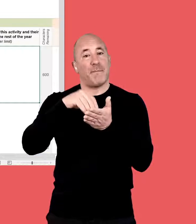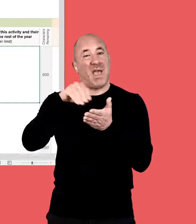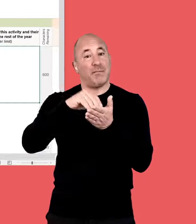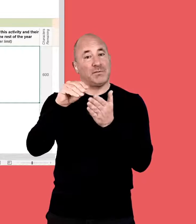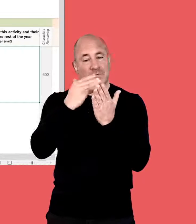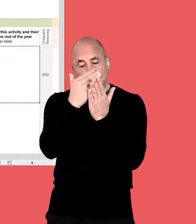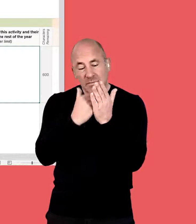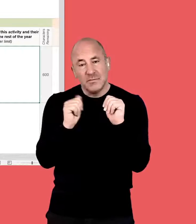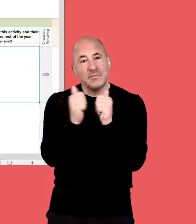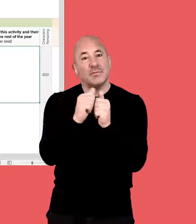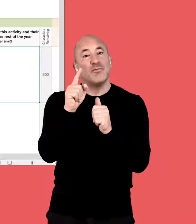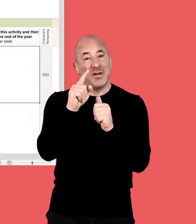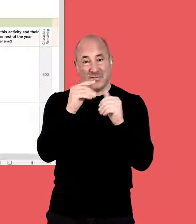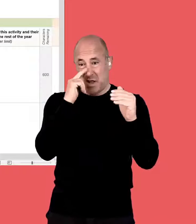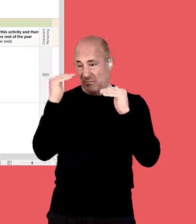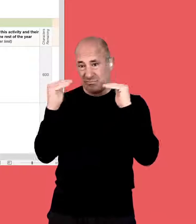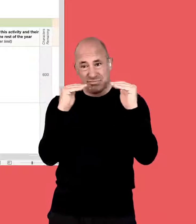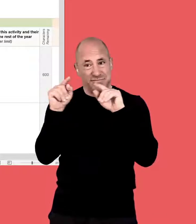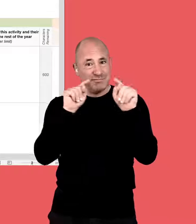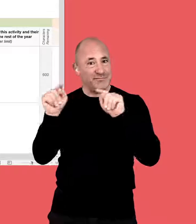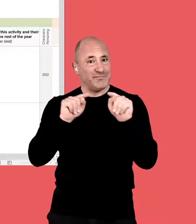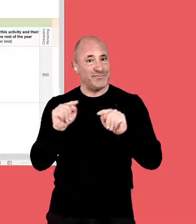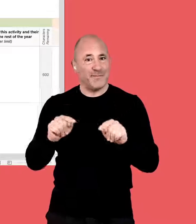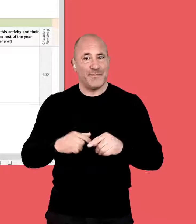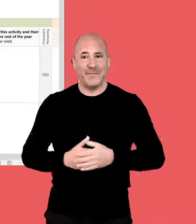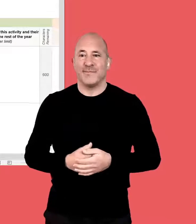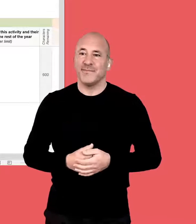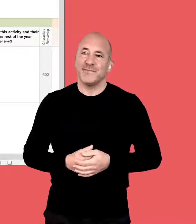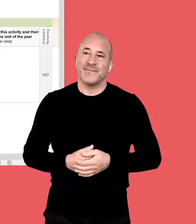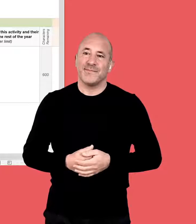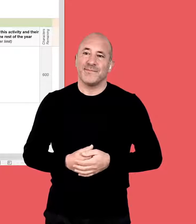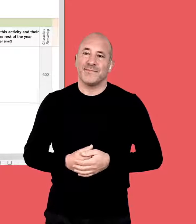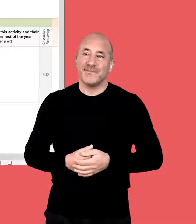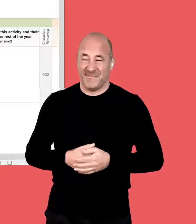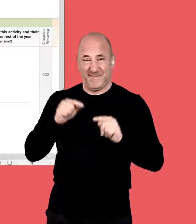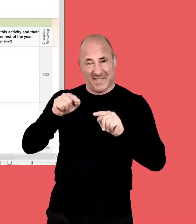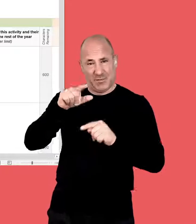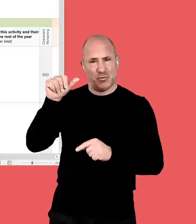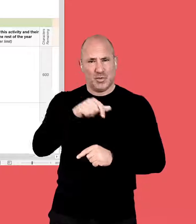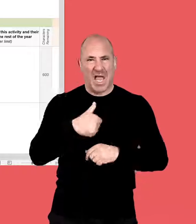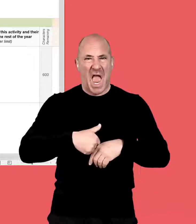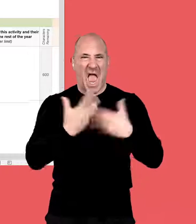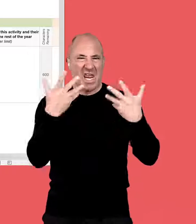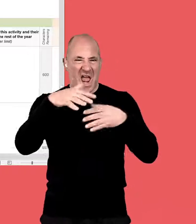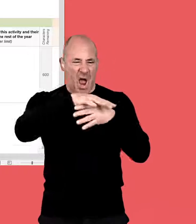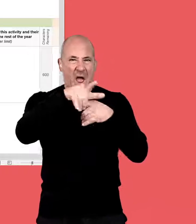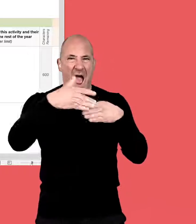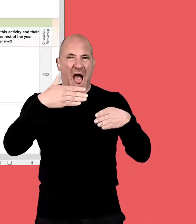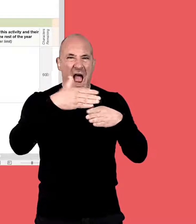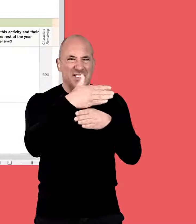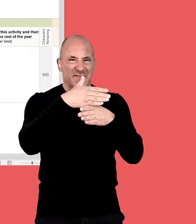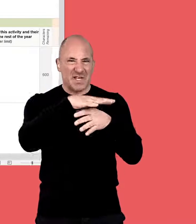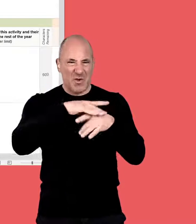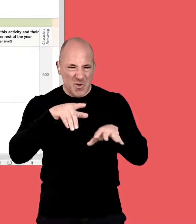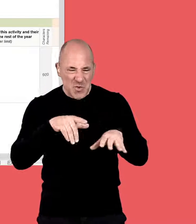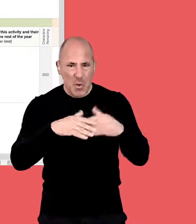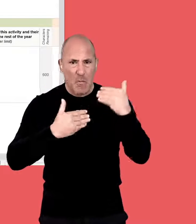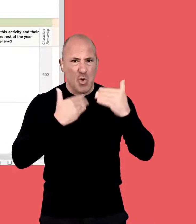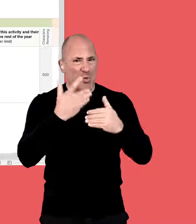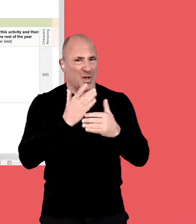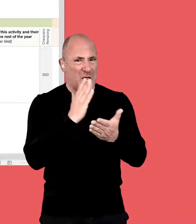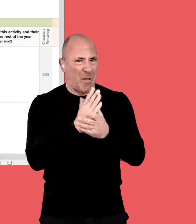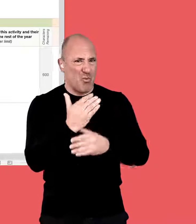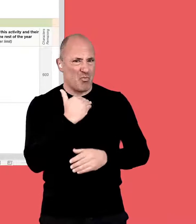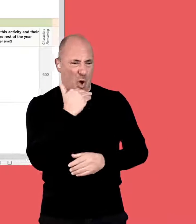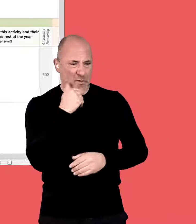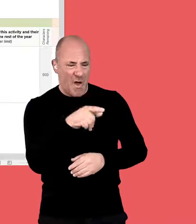coinciding with our quarterly payment conditions. You should identify any area of activities where